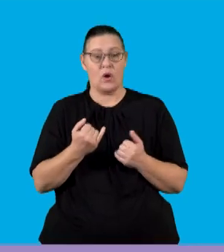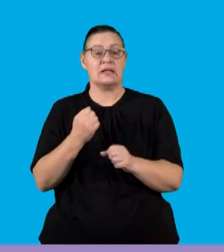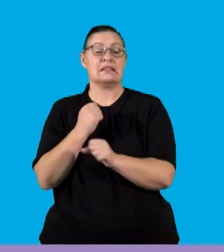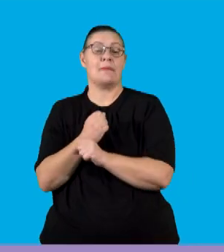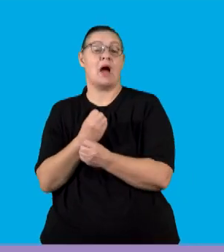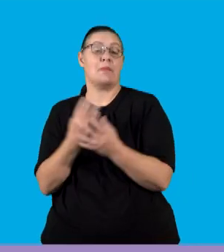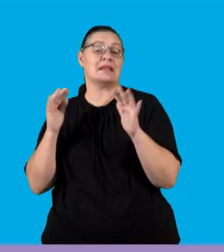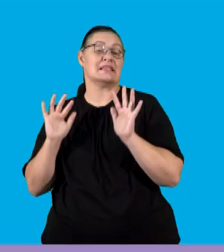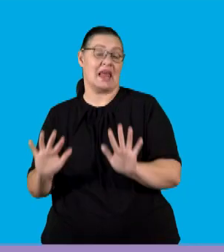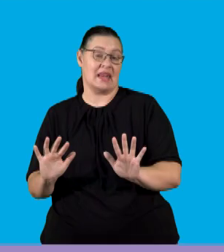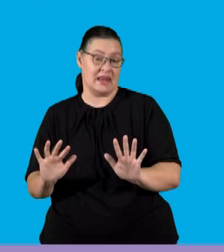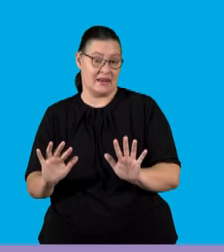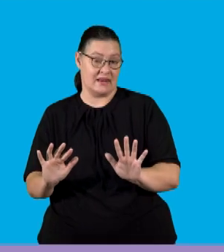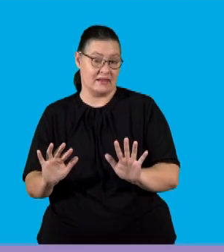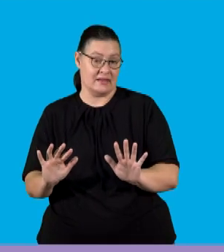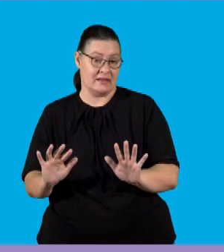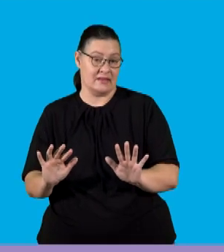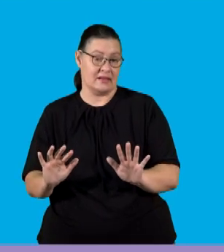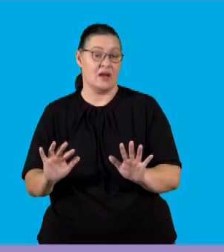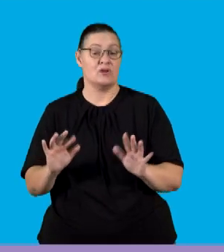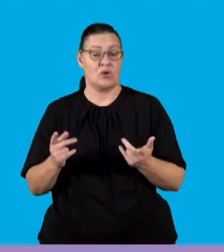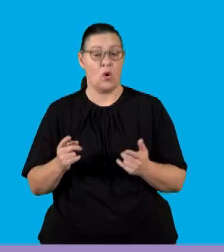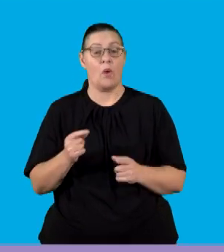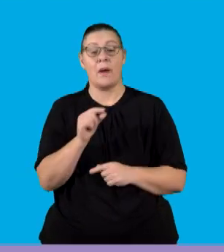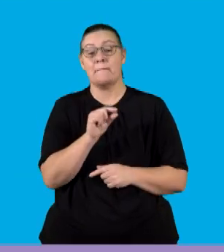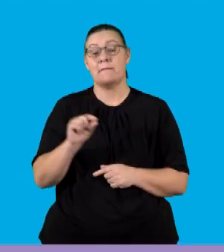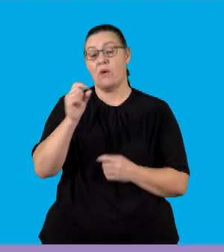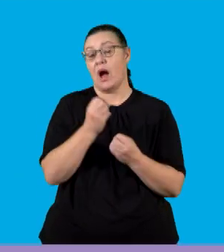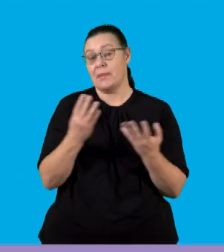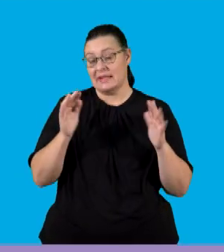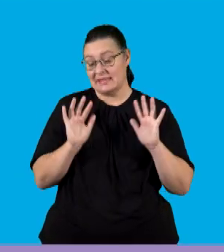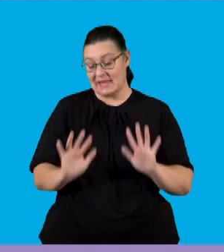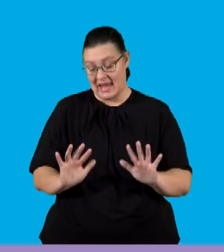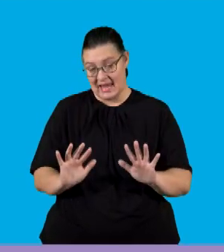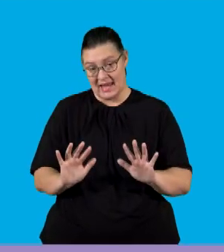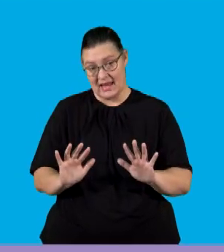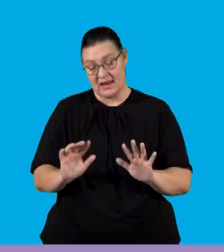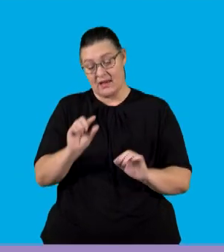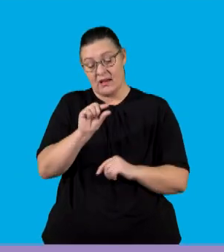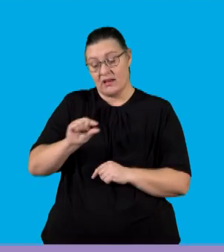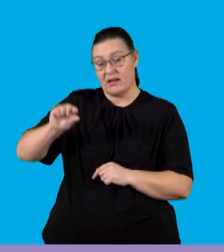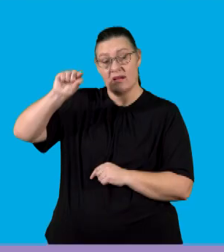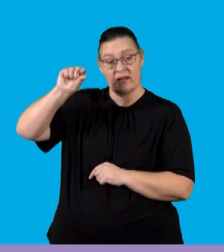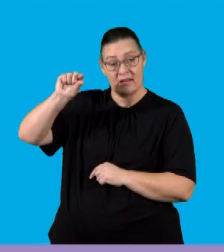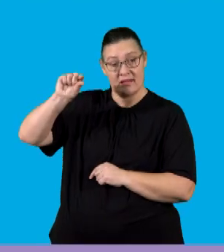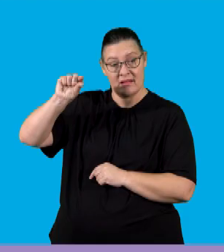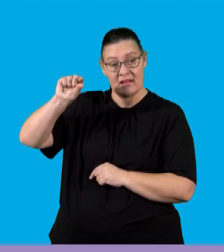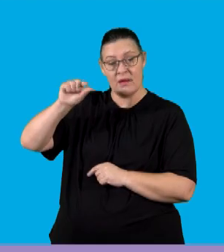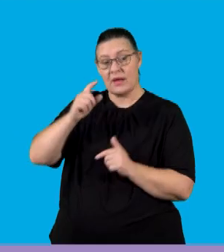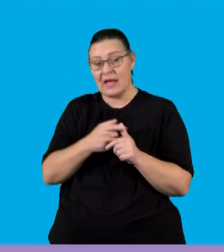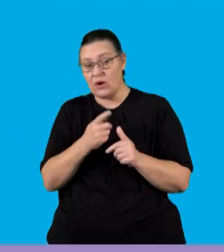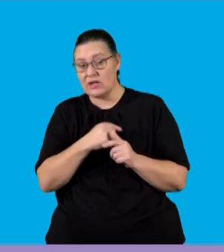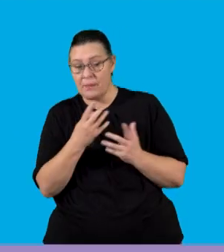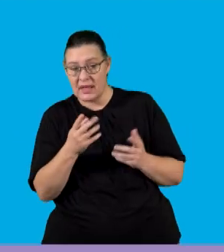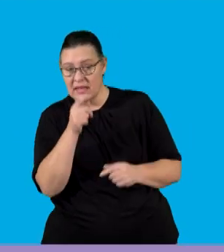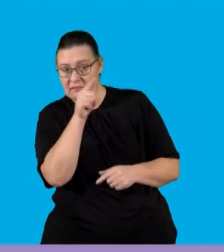of 10. So we are going to multiply it by a power of 10. And that 10 now needs to have